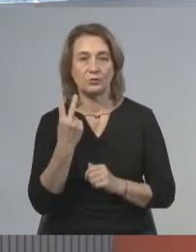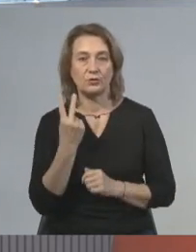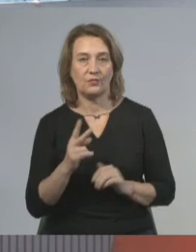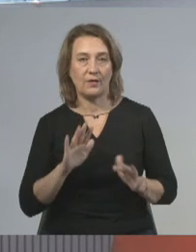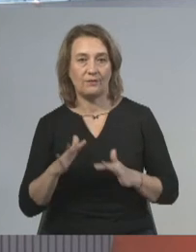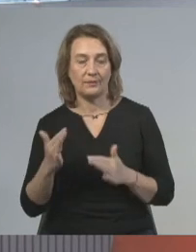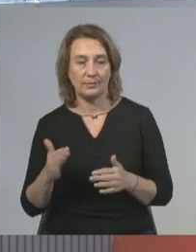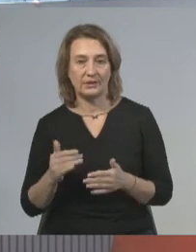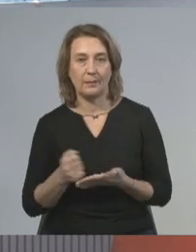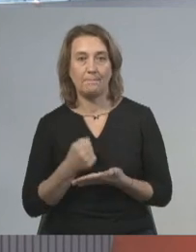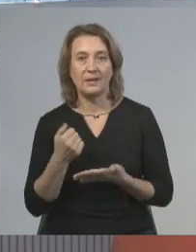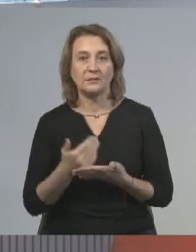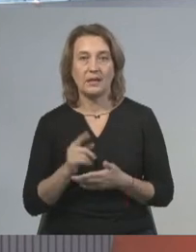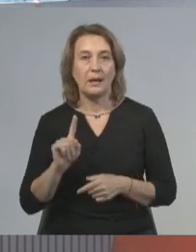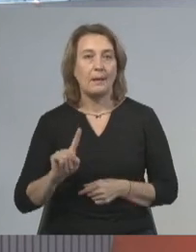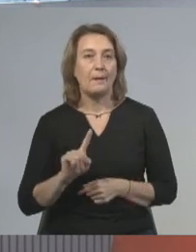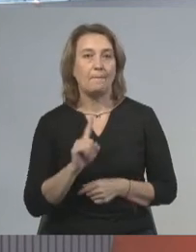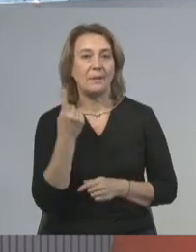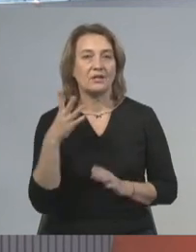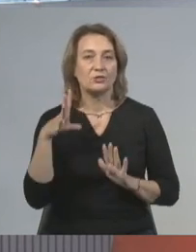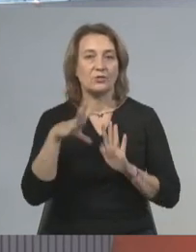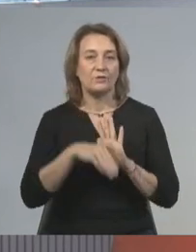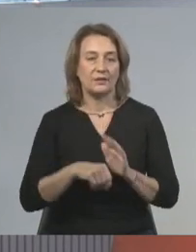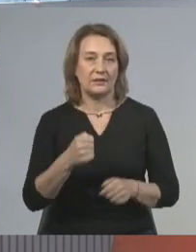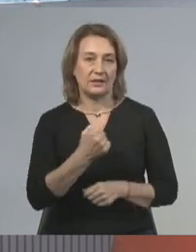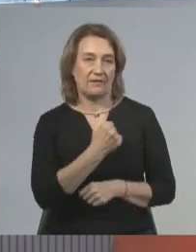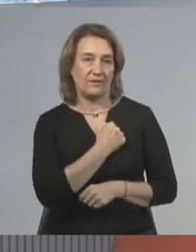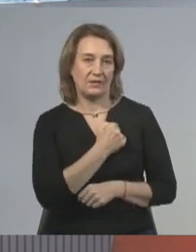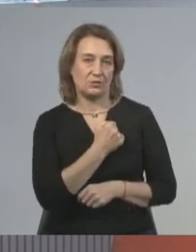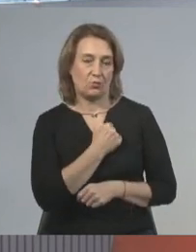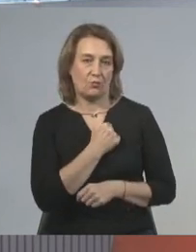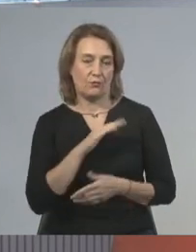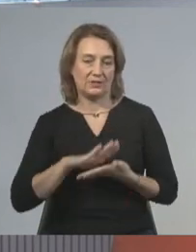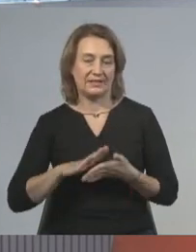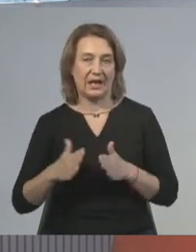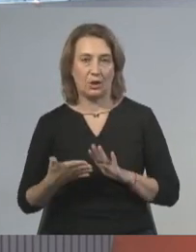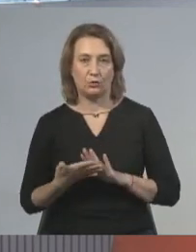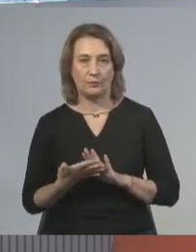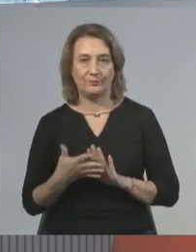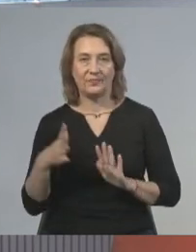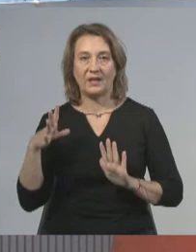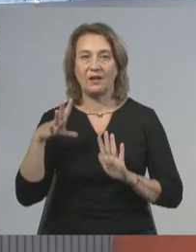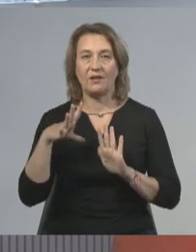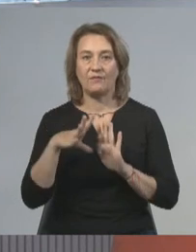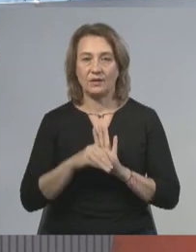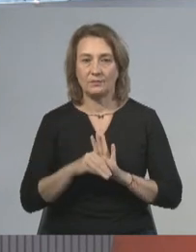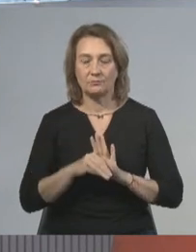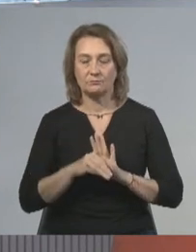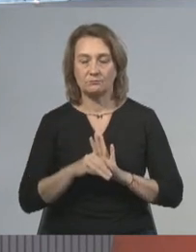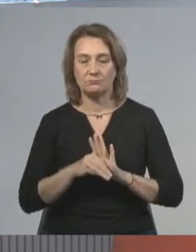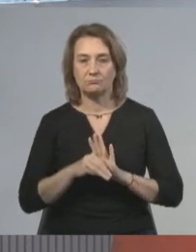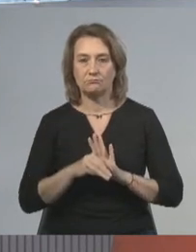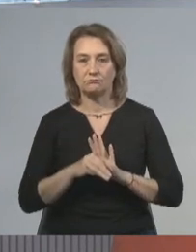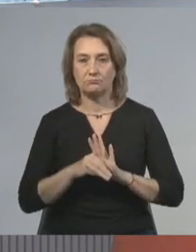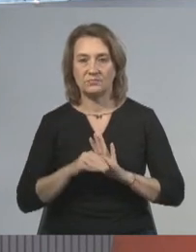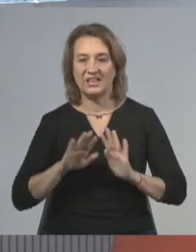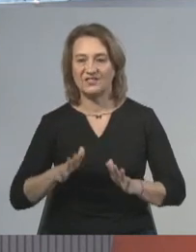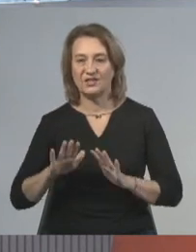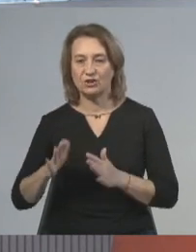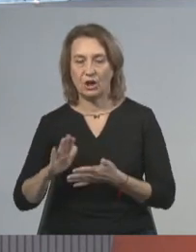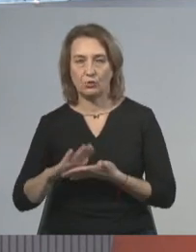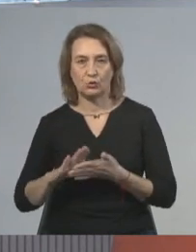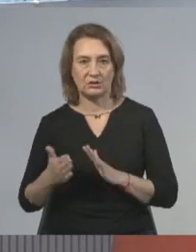actually envisaged we are only considering two cases first is the military state and the emergency